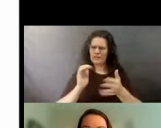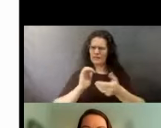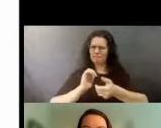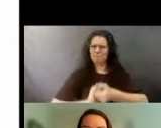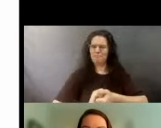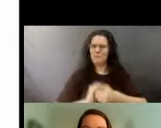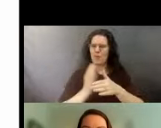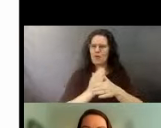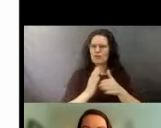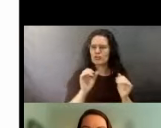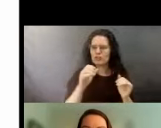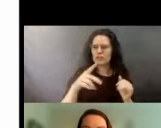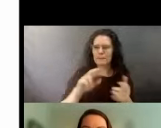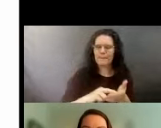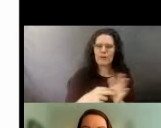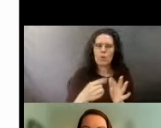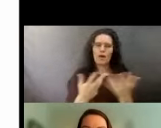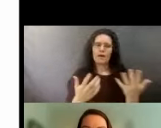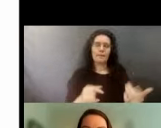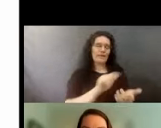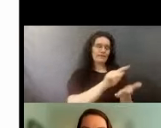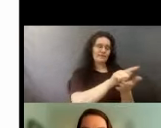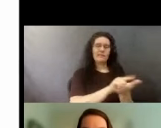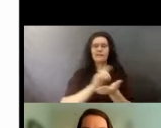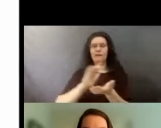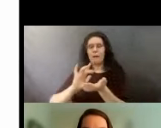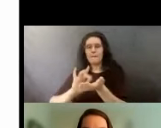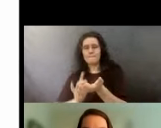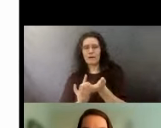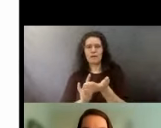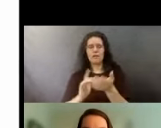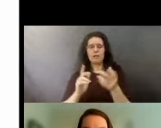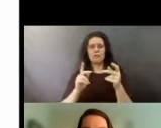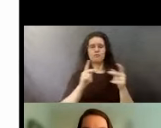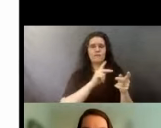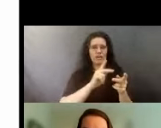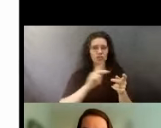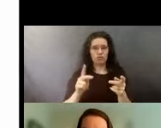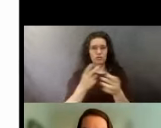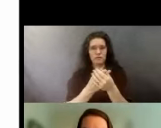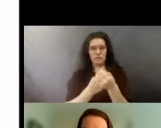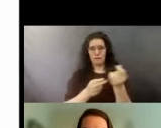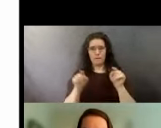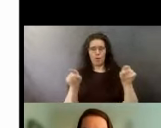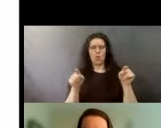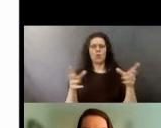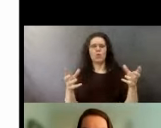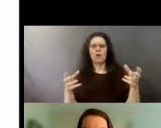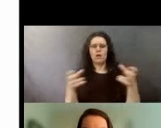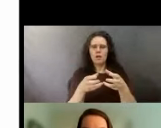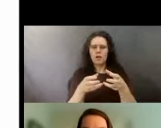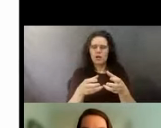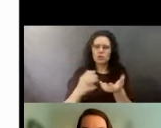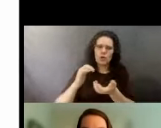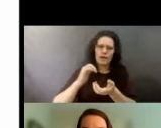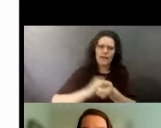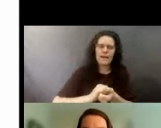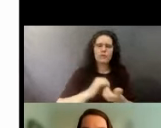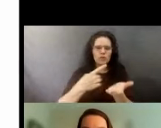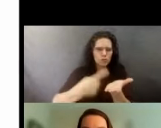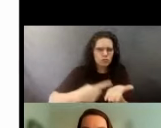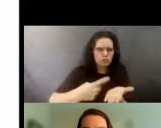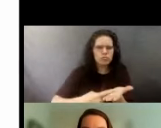together legal and healthcare professionals to collaborate, to be able to help patients resolve their social